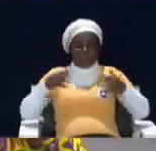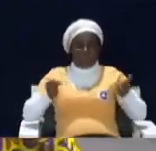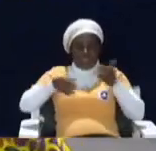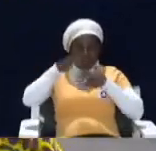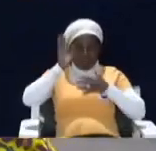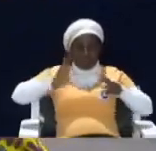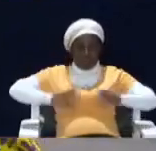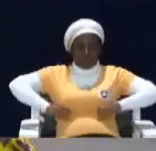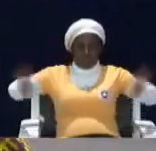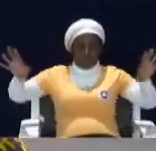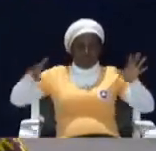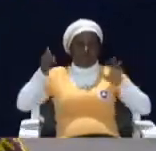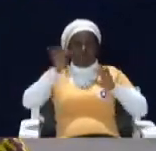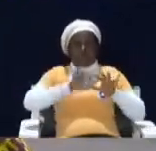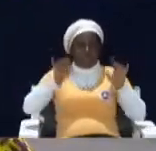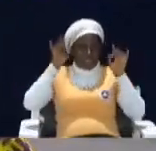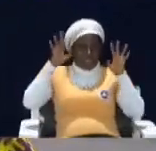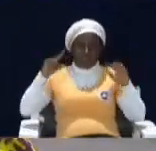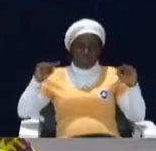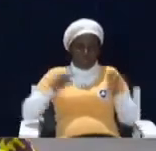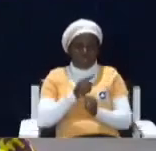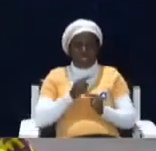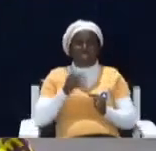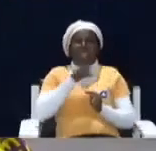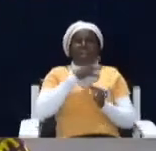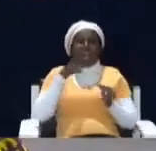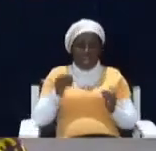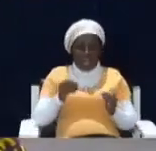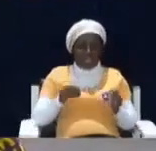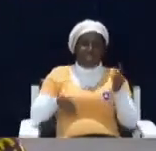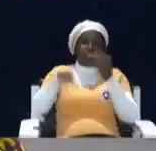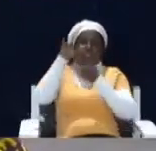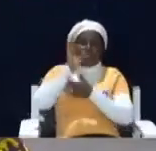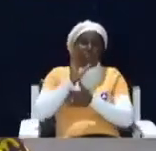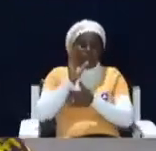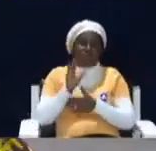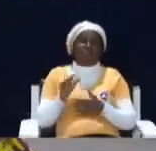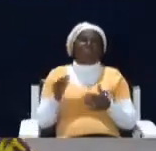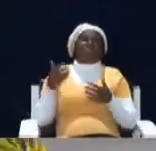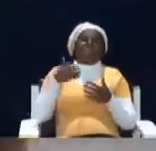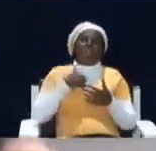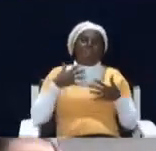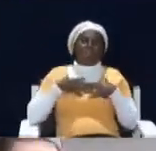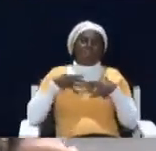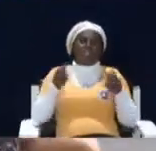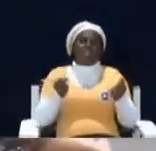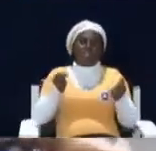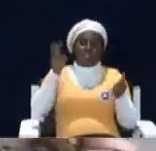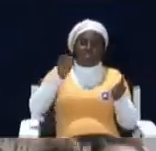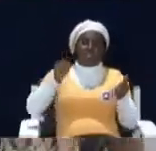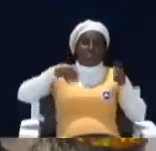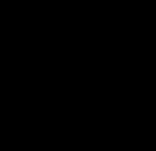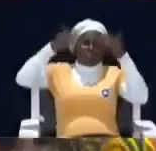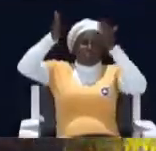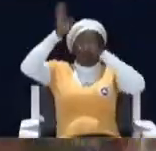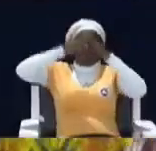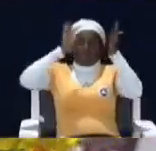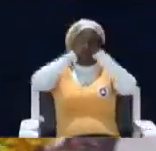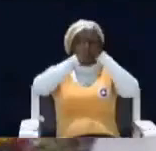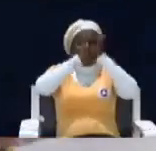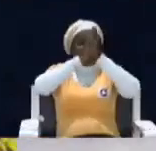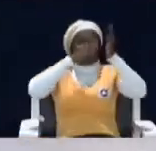those monthly pain, and we have forgotten our miseries like water that passes away. We have come to give God the praise. Praise